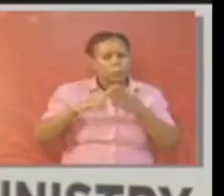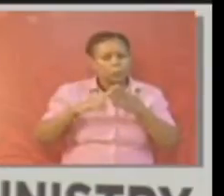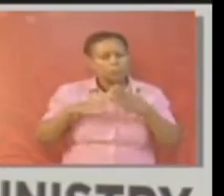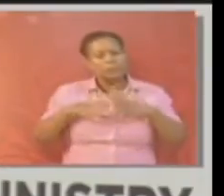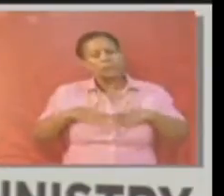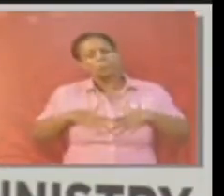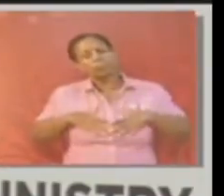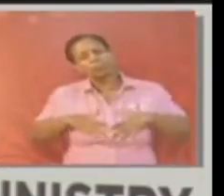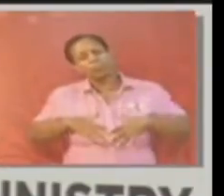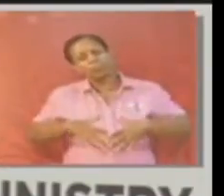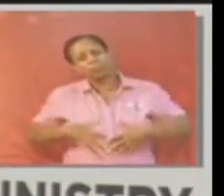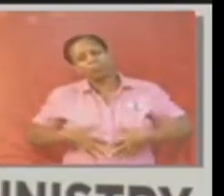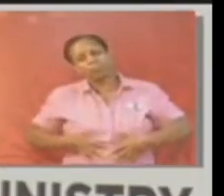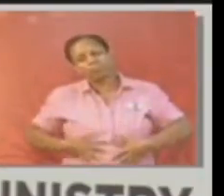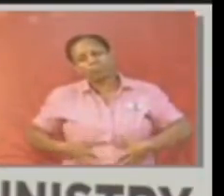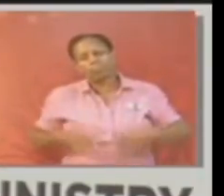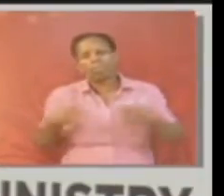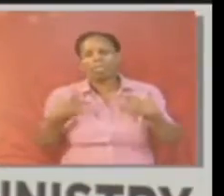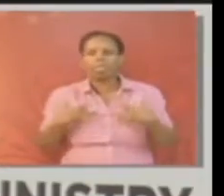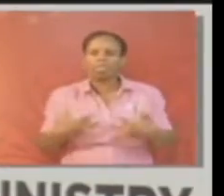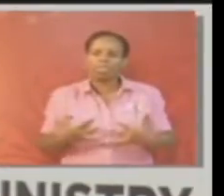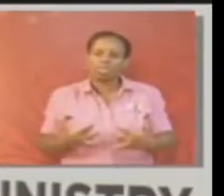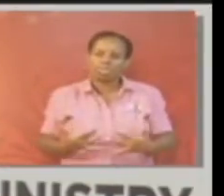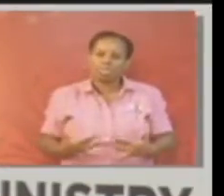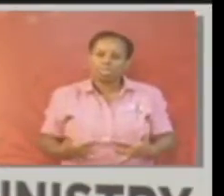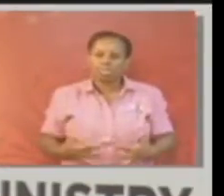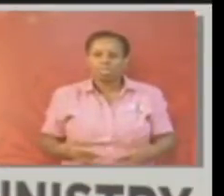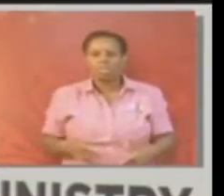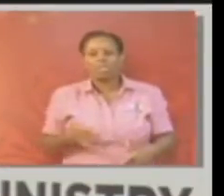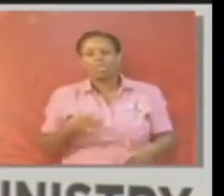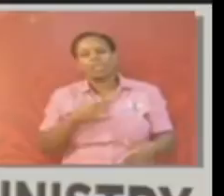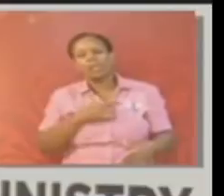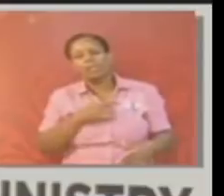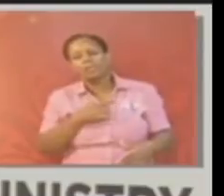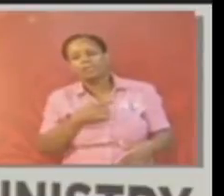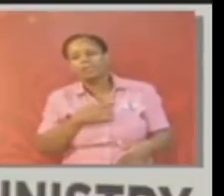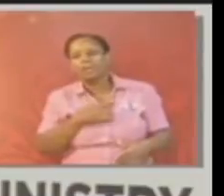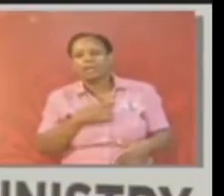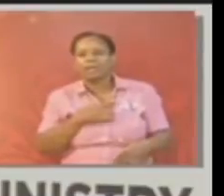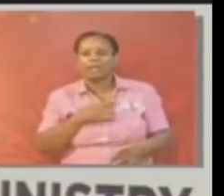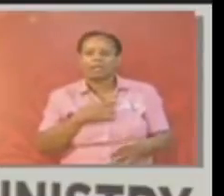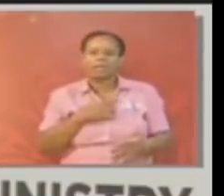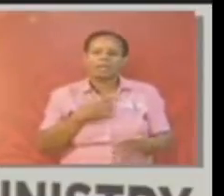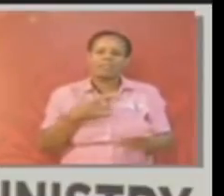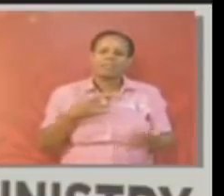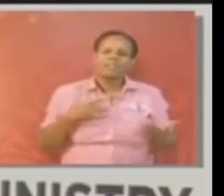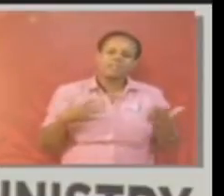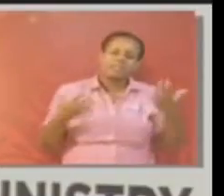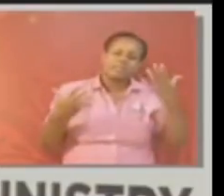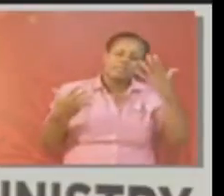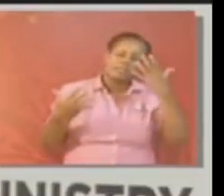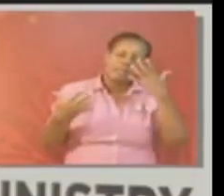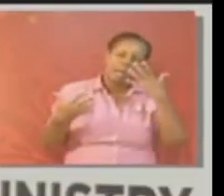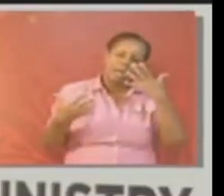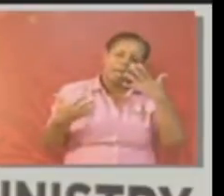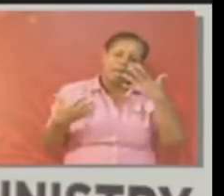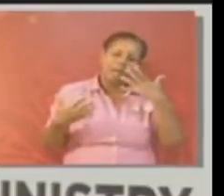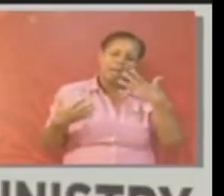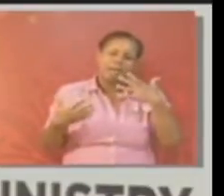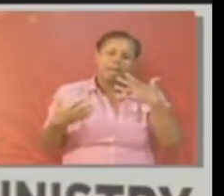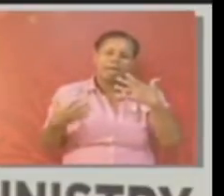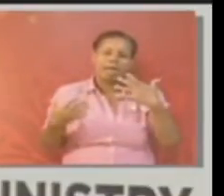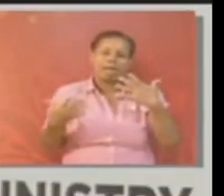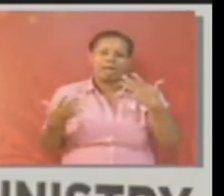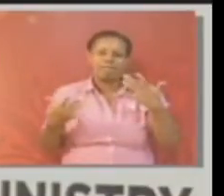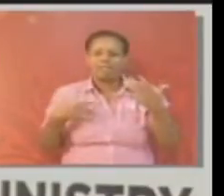said, lethargy, unusual symptoms of sadness, sometimes it can be just feeling